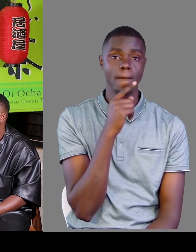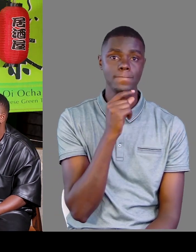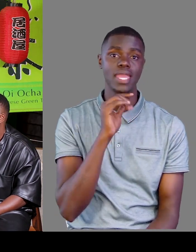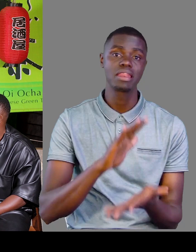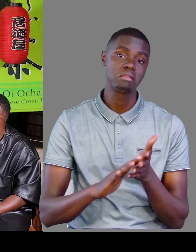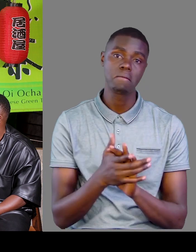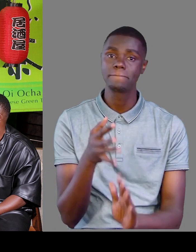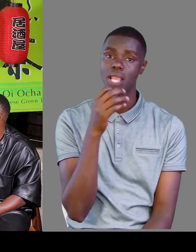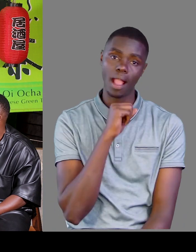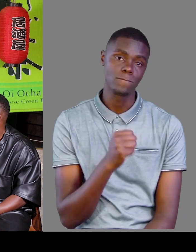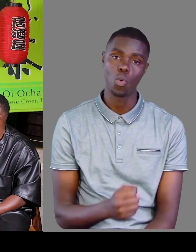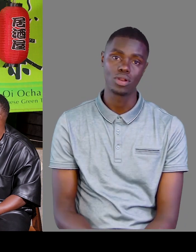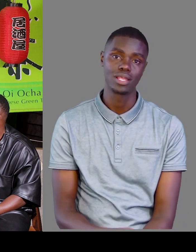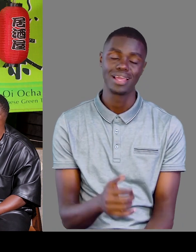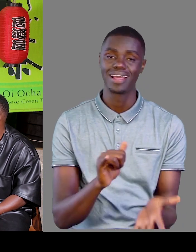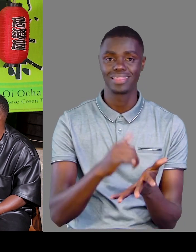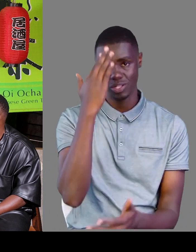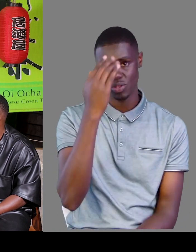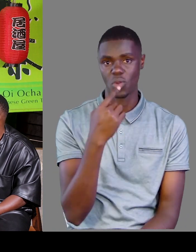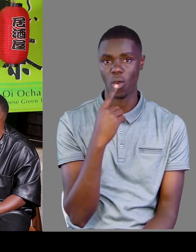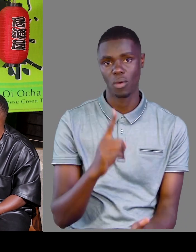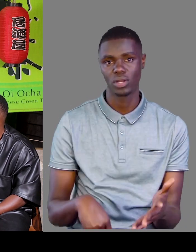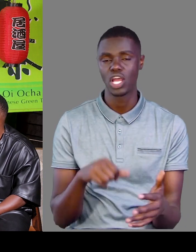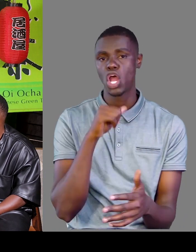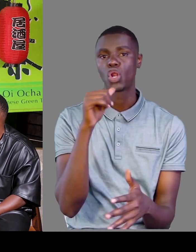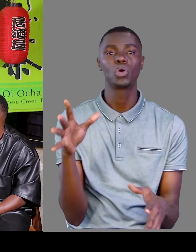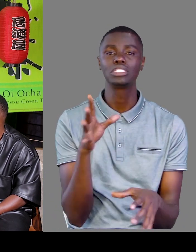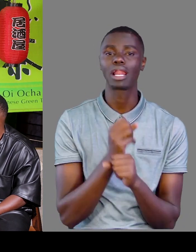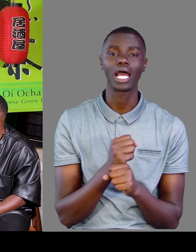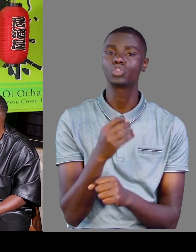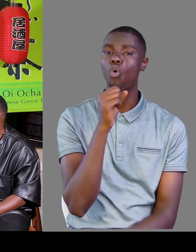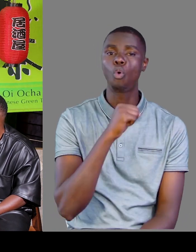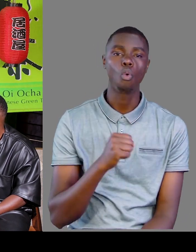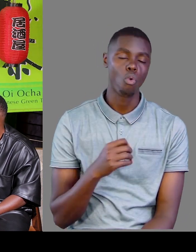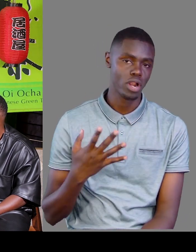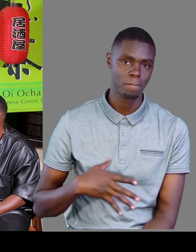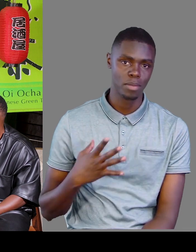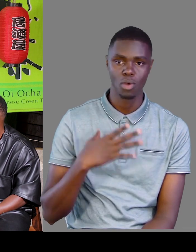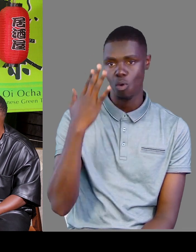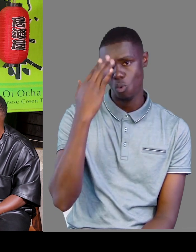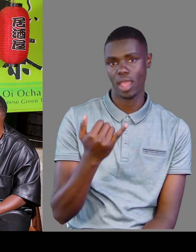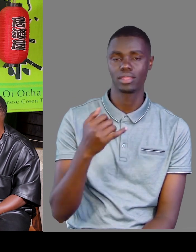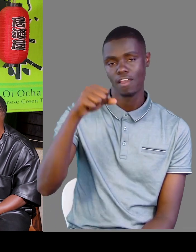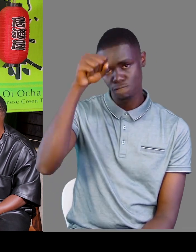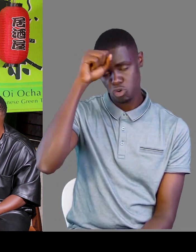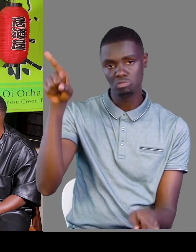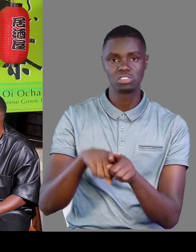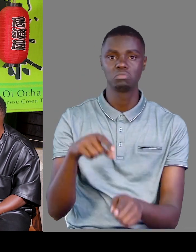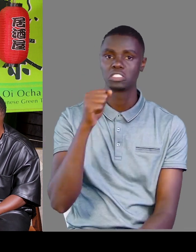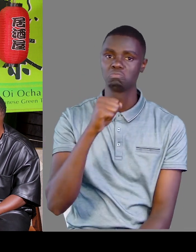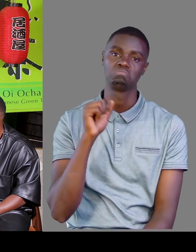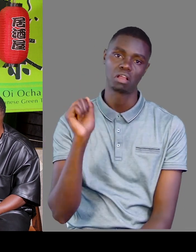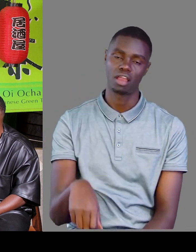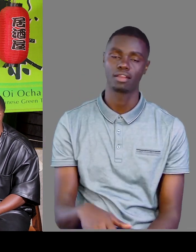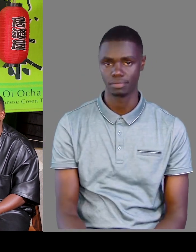men become old. And that's why we tell guys, don't trust all old people. Because even fools grow